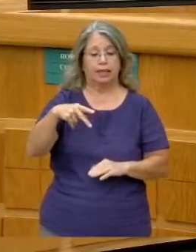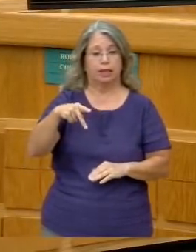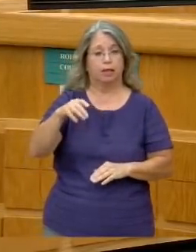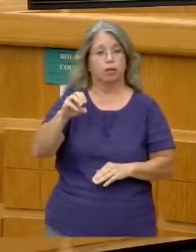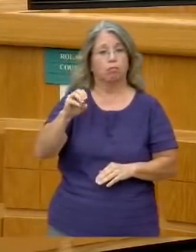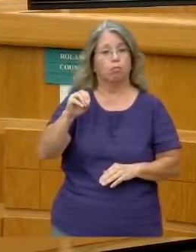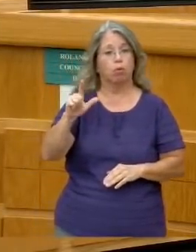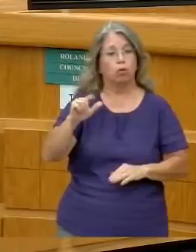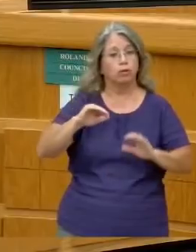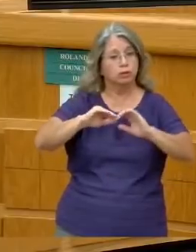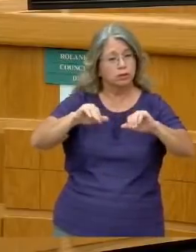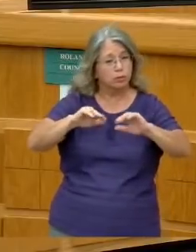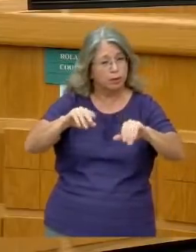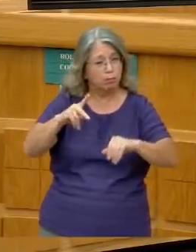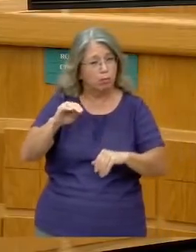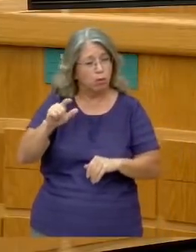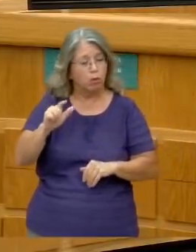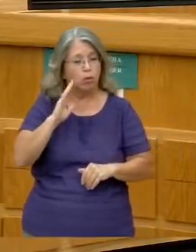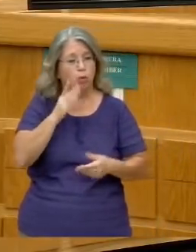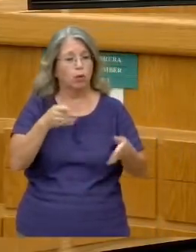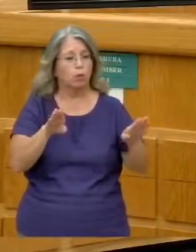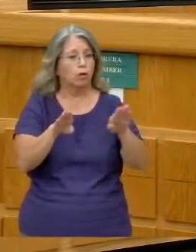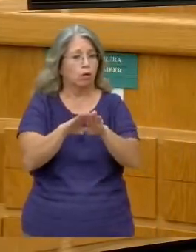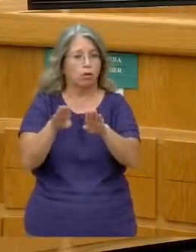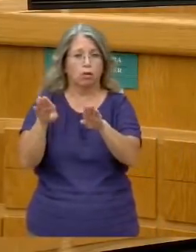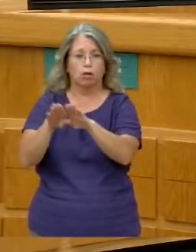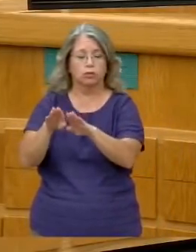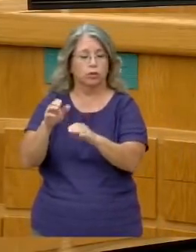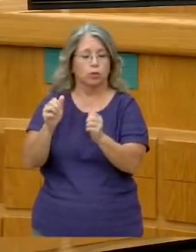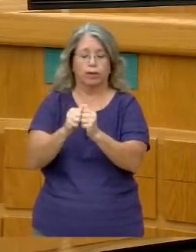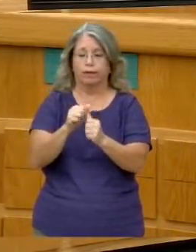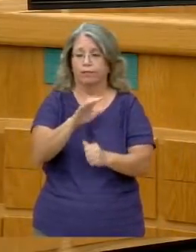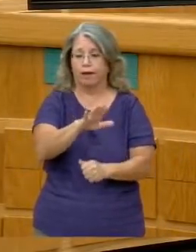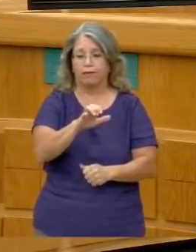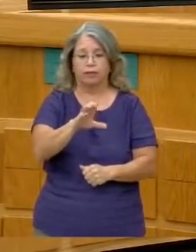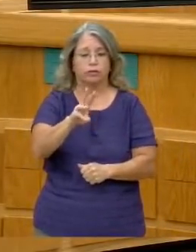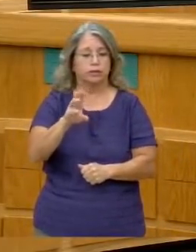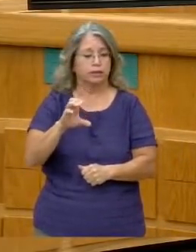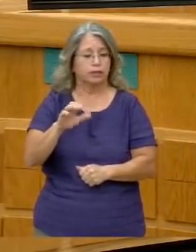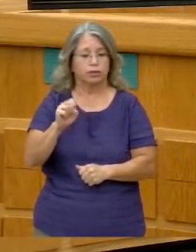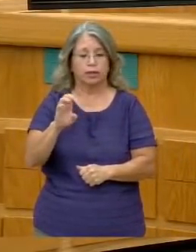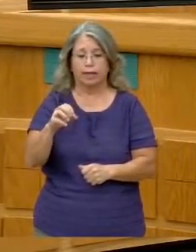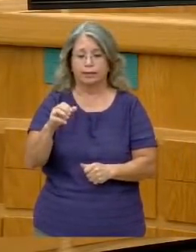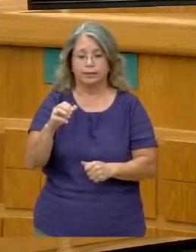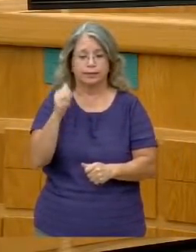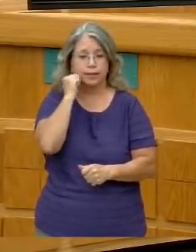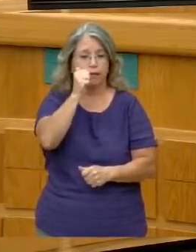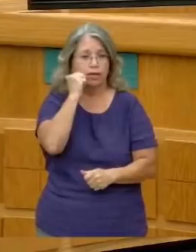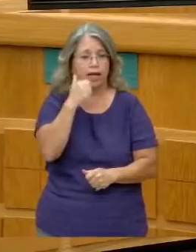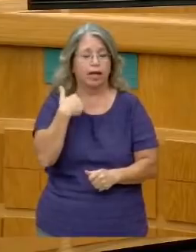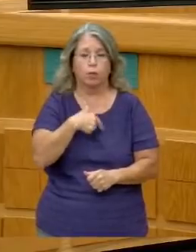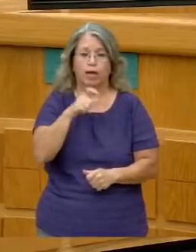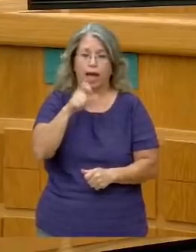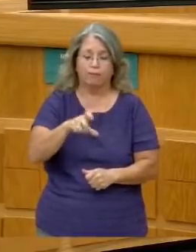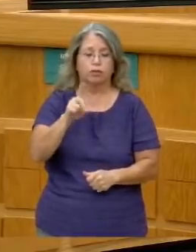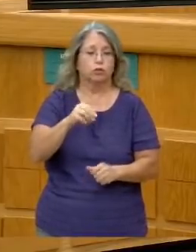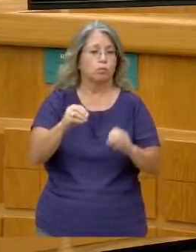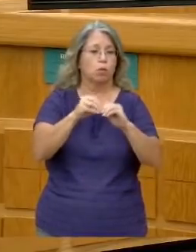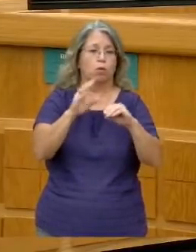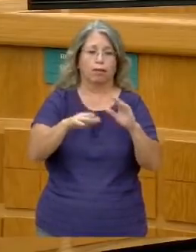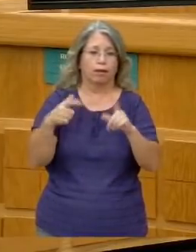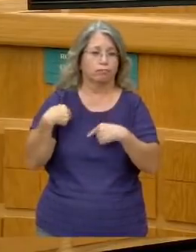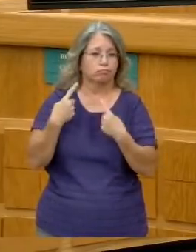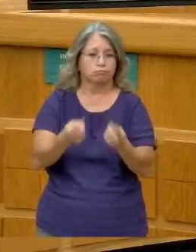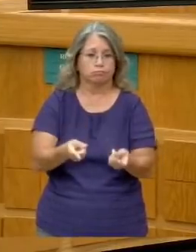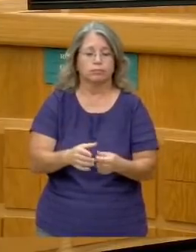this time around as well. With 500 and 600 cases a day, it's just we have to do more than what we've been doing. And the pools